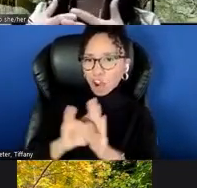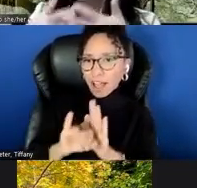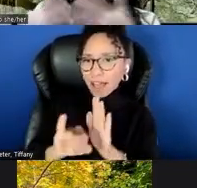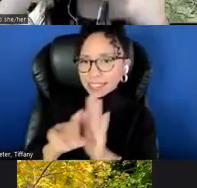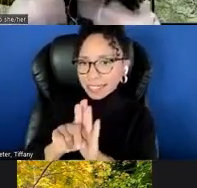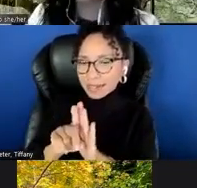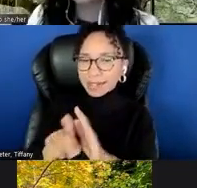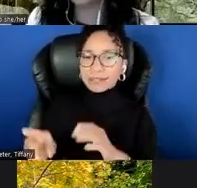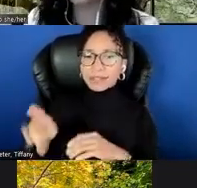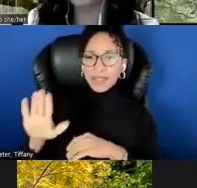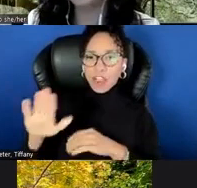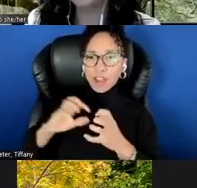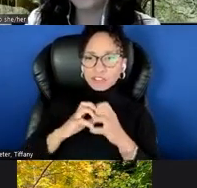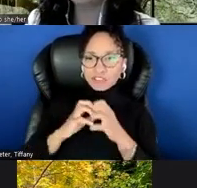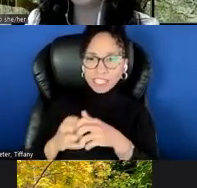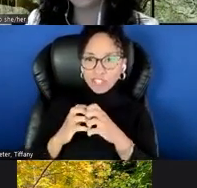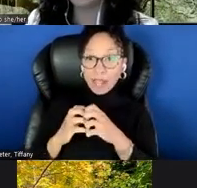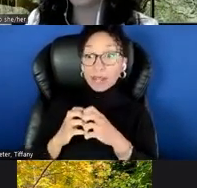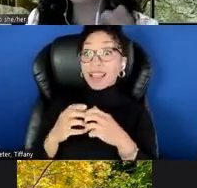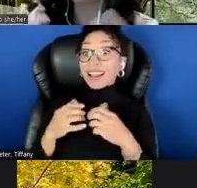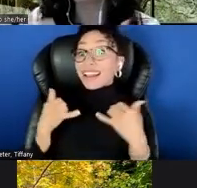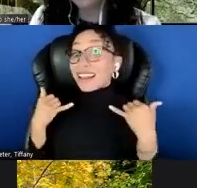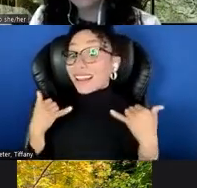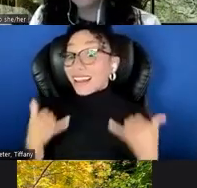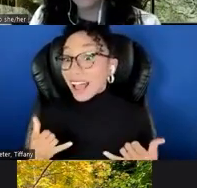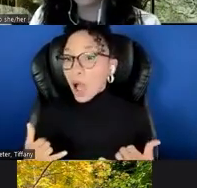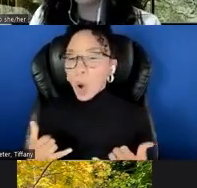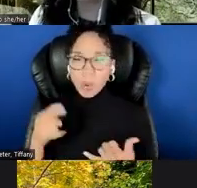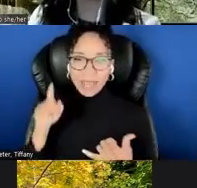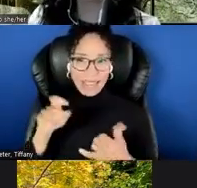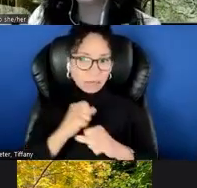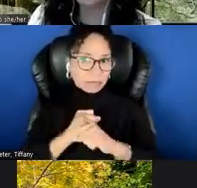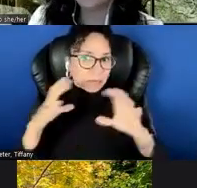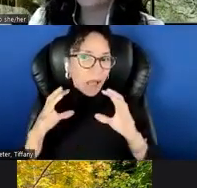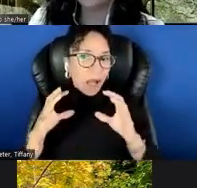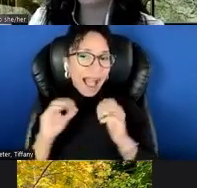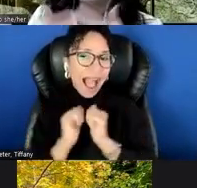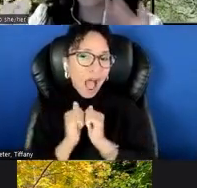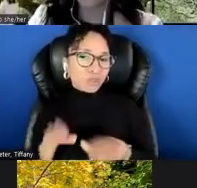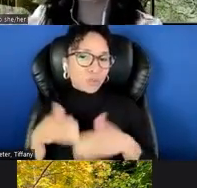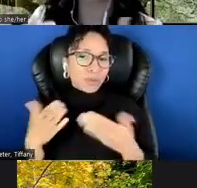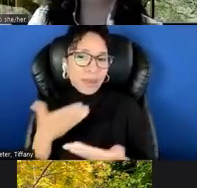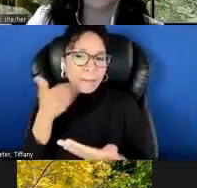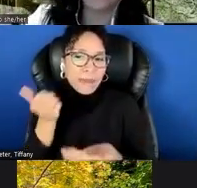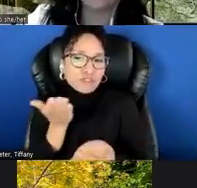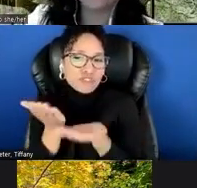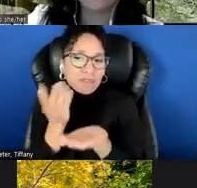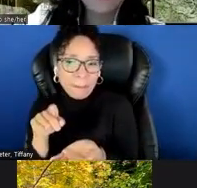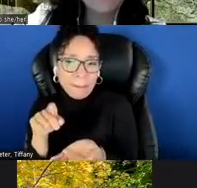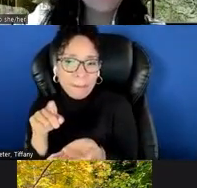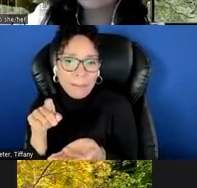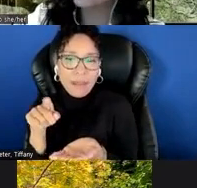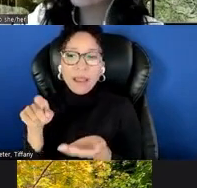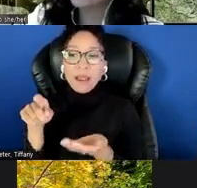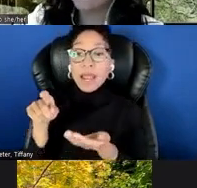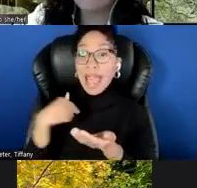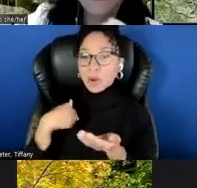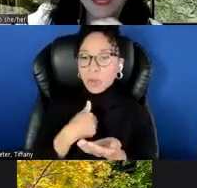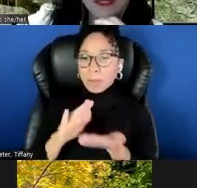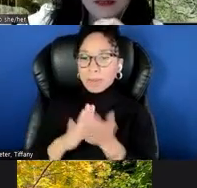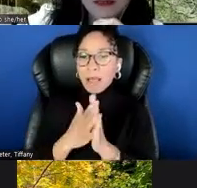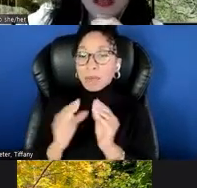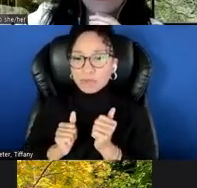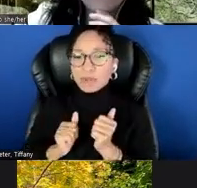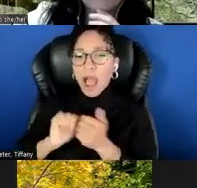service provision, and we simultaneously have to think about what that looks like from the systemic proactive lens. So I'm going to